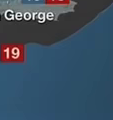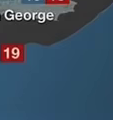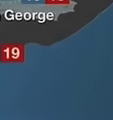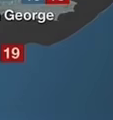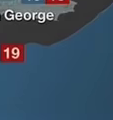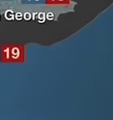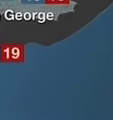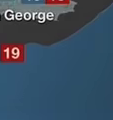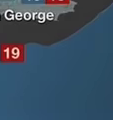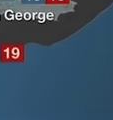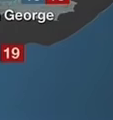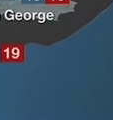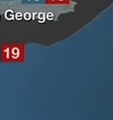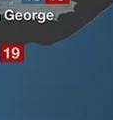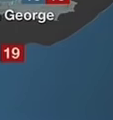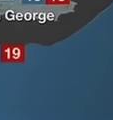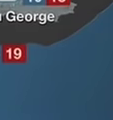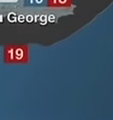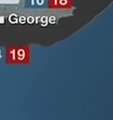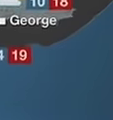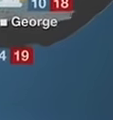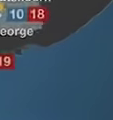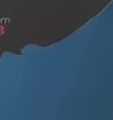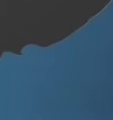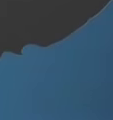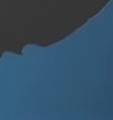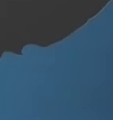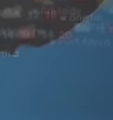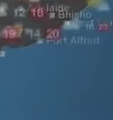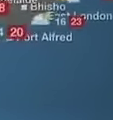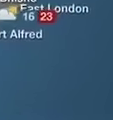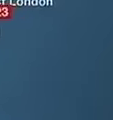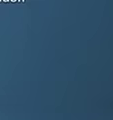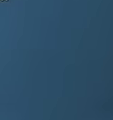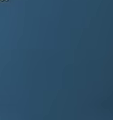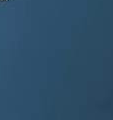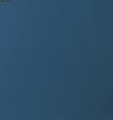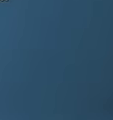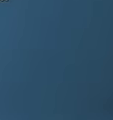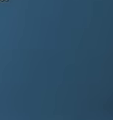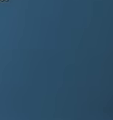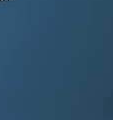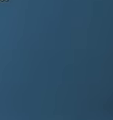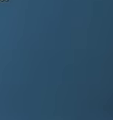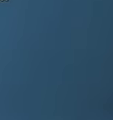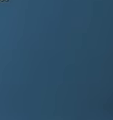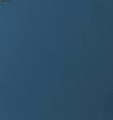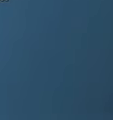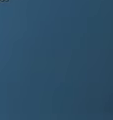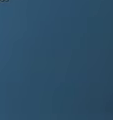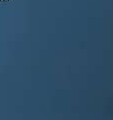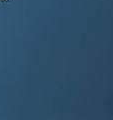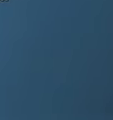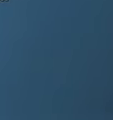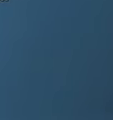well for the province. Cape Town, Worcester and Langaban all peaking at just around 16 degrees. On the other hand, we're expecting a dry one across the